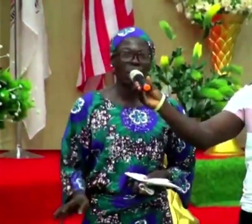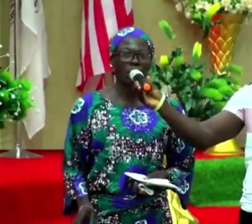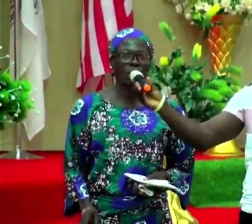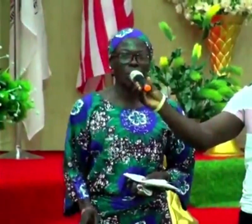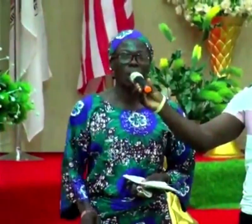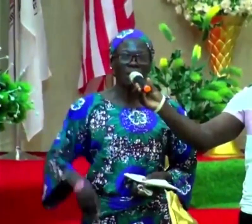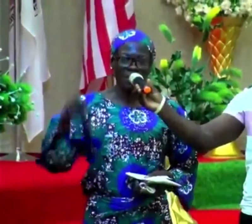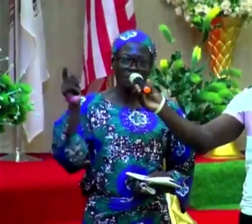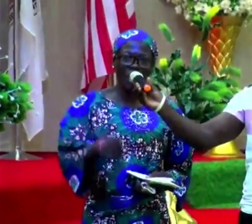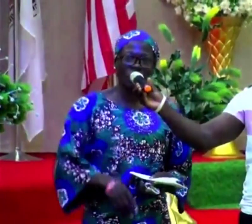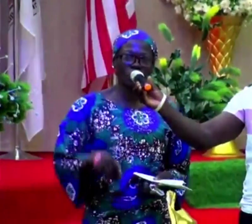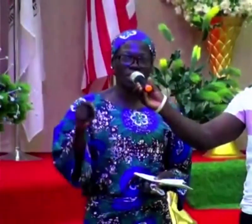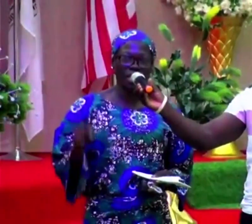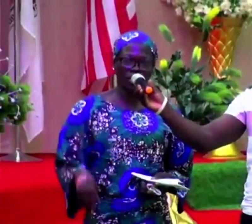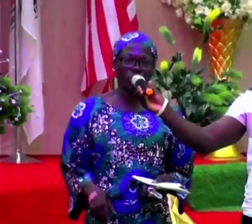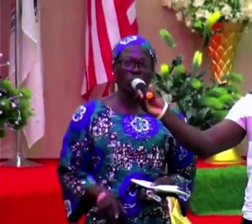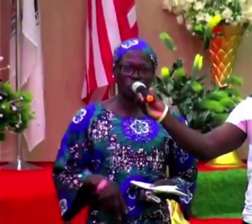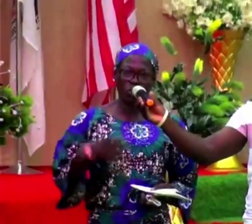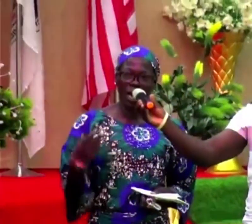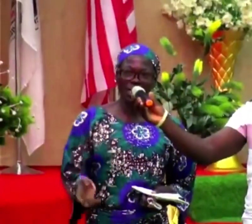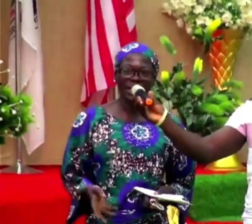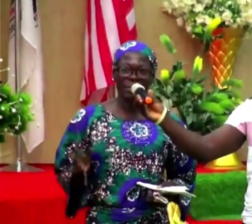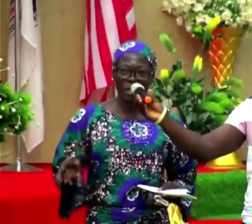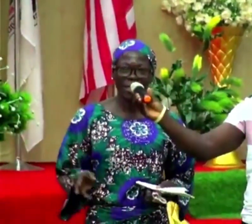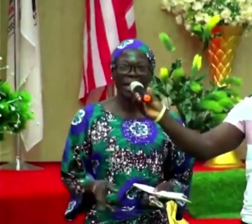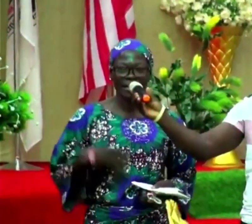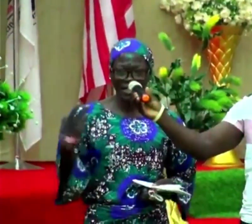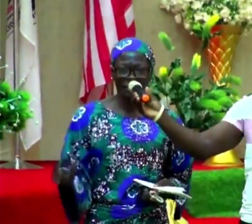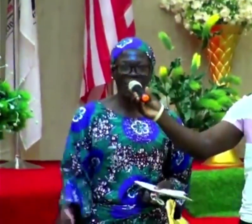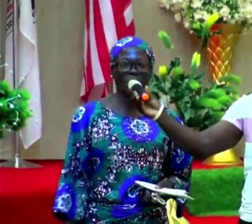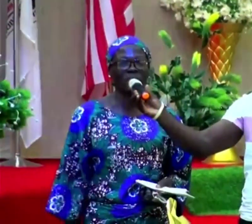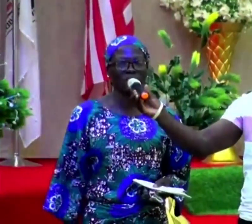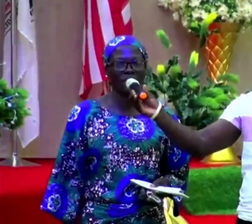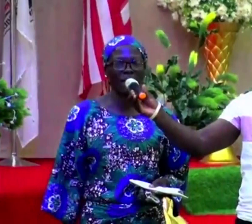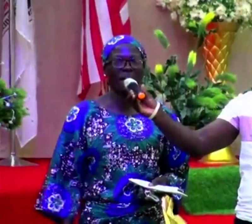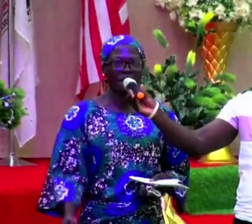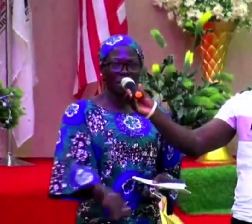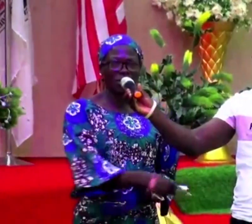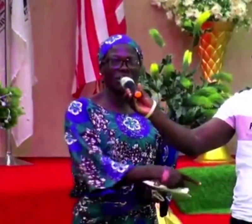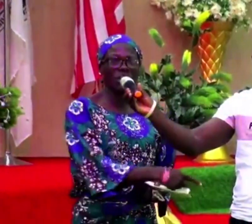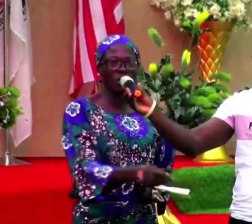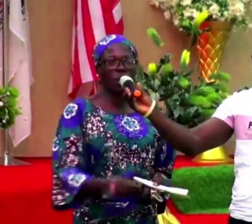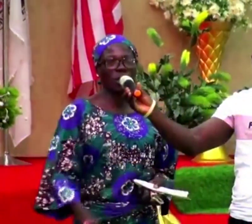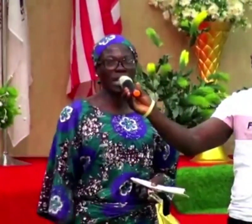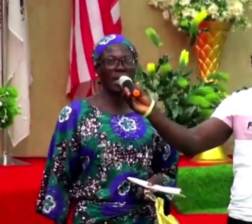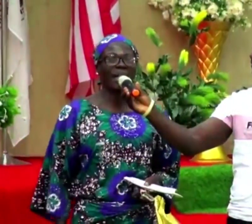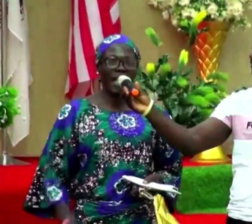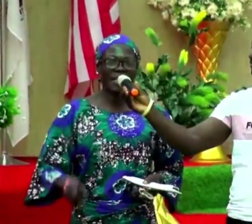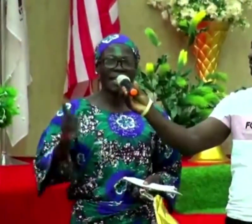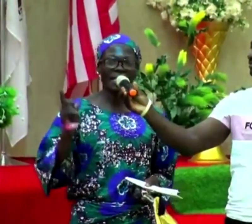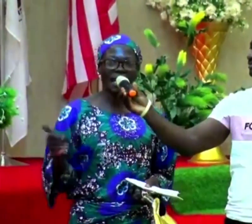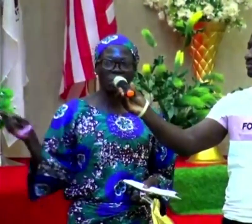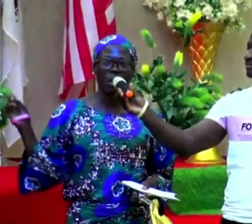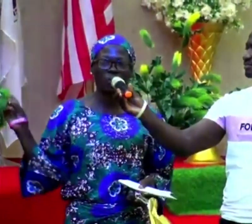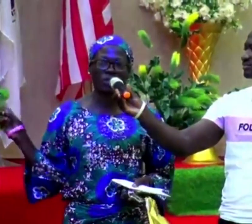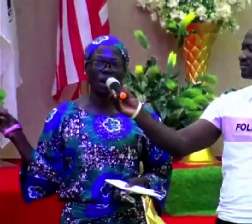Milowo, Kokonlowo, Nigba Koto di Ileshu, Mogba Lati Le Meta, 35,000 naira. Nigba Todi Wiki Toko Jai, any